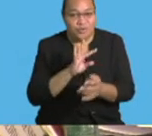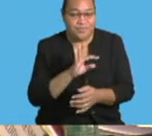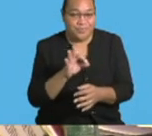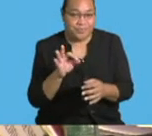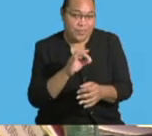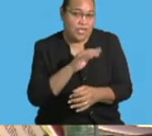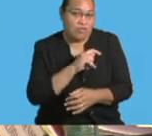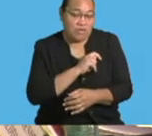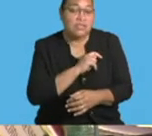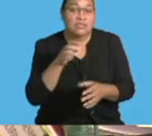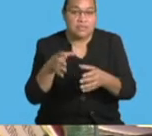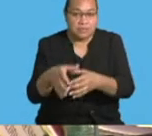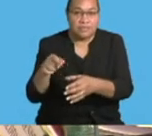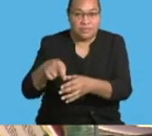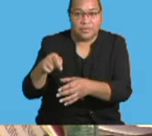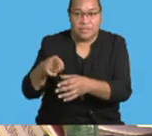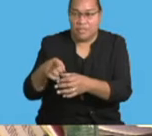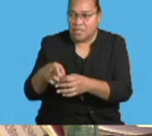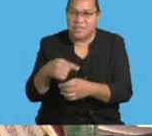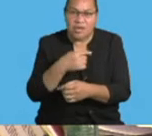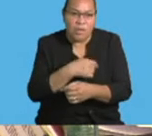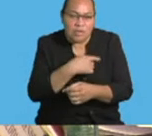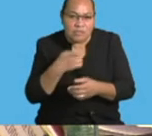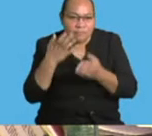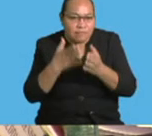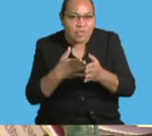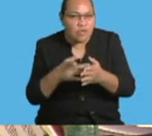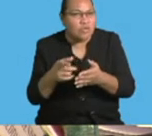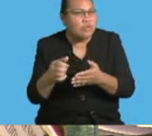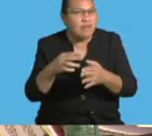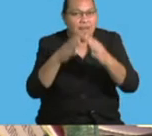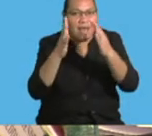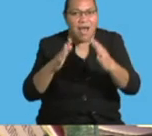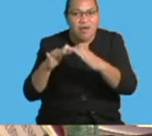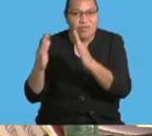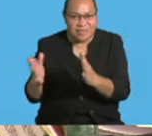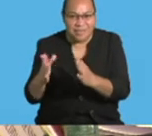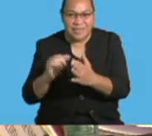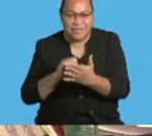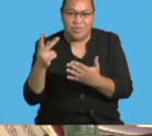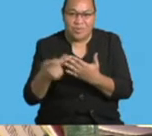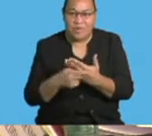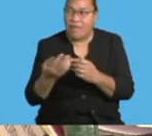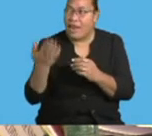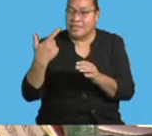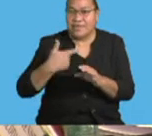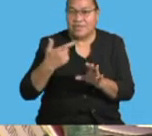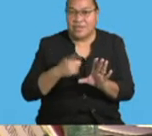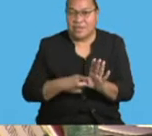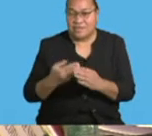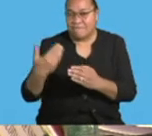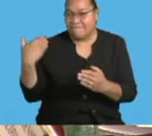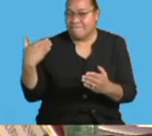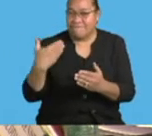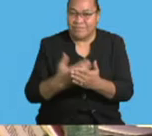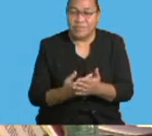committed to building engineered and service subdivision and cyclone-safe houses for the last 17 years. Not only